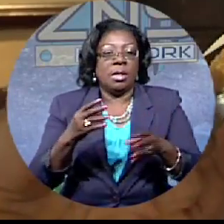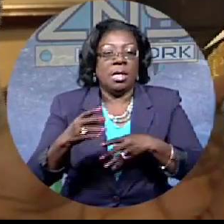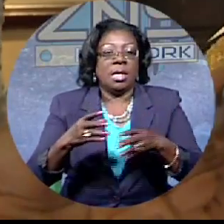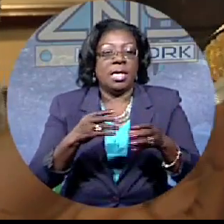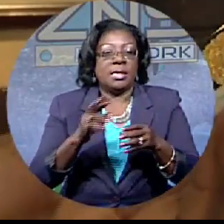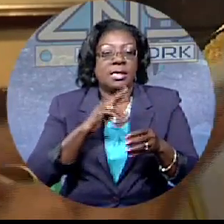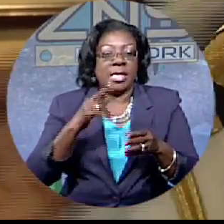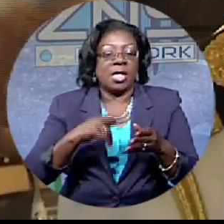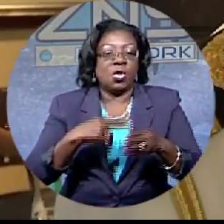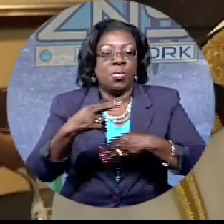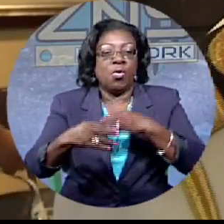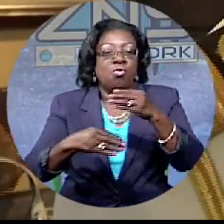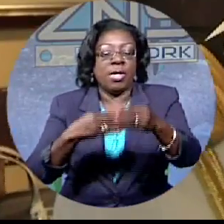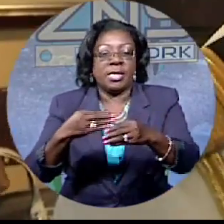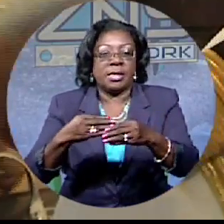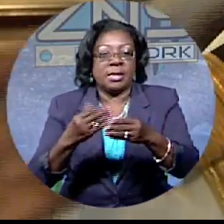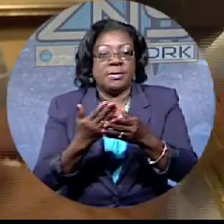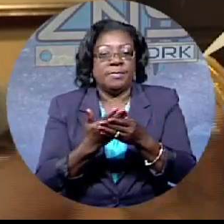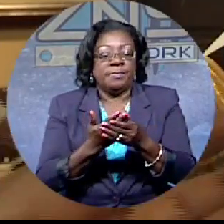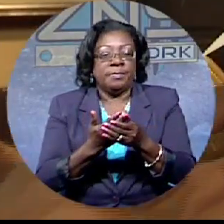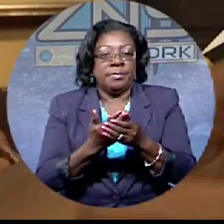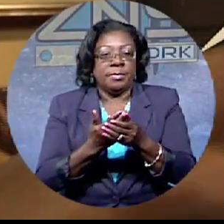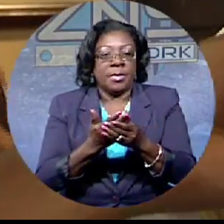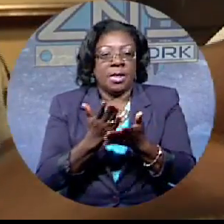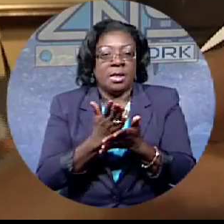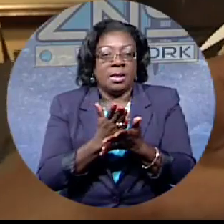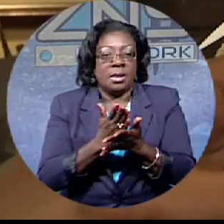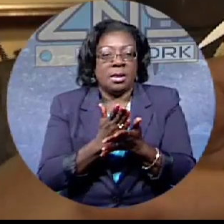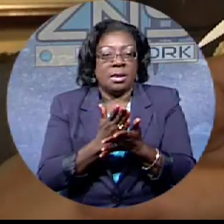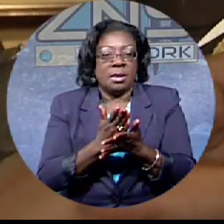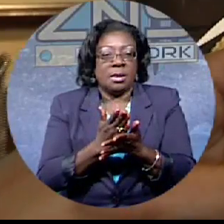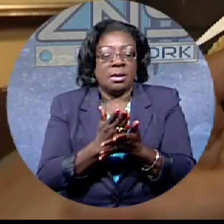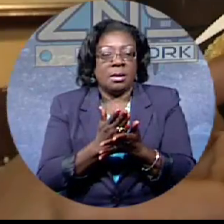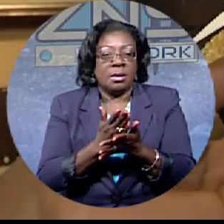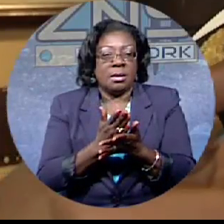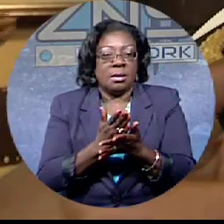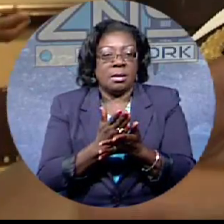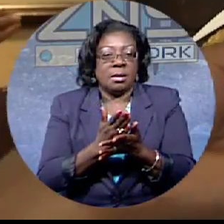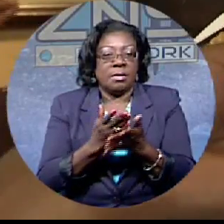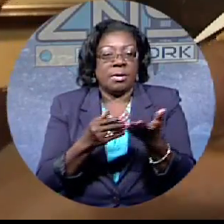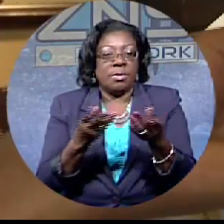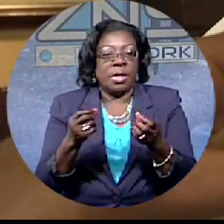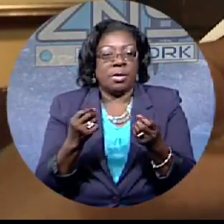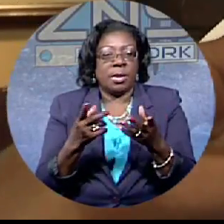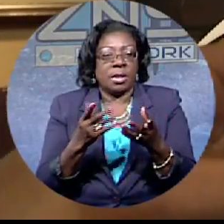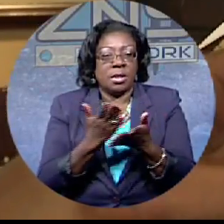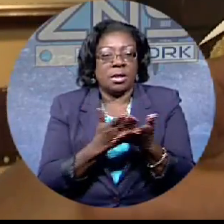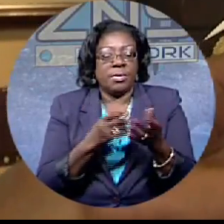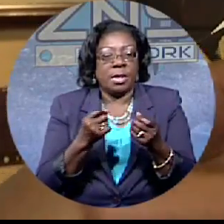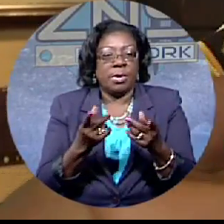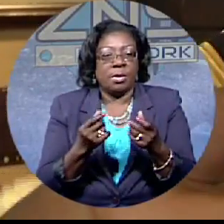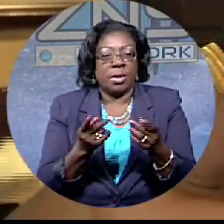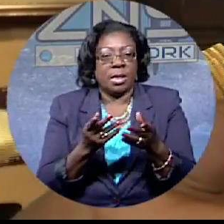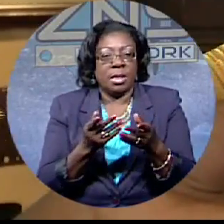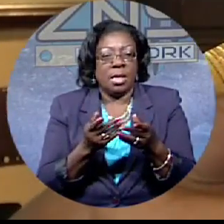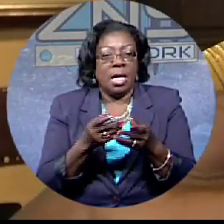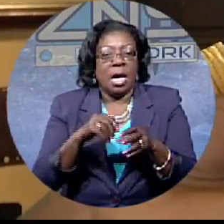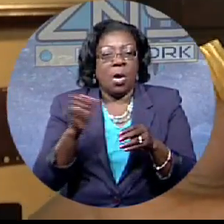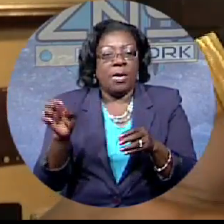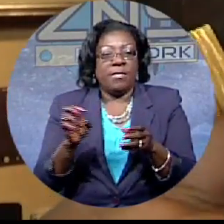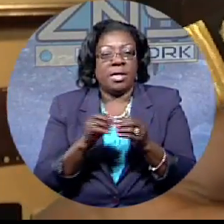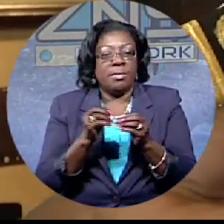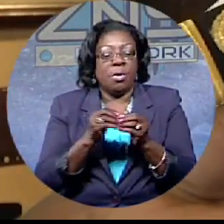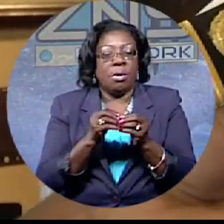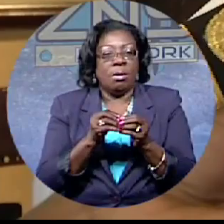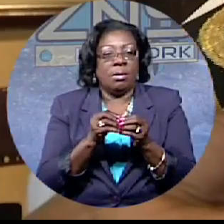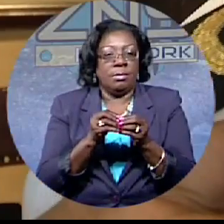addressed. Summary trials are very succinct and they're done very quickly. They should be done very quickly. However, the more